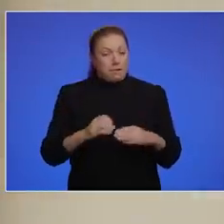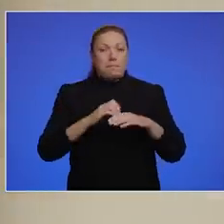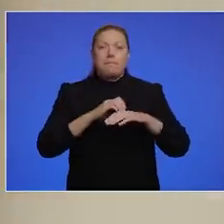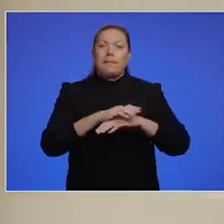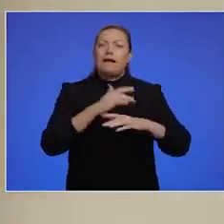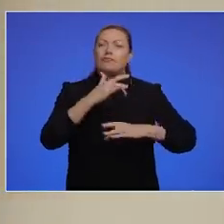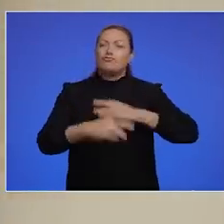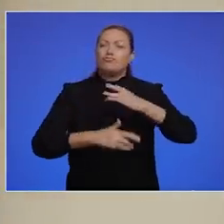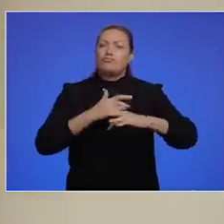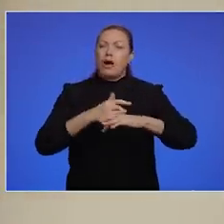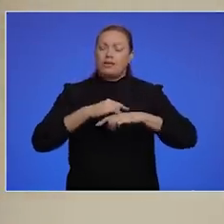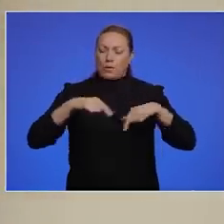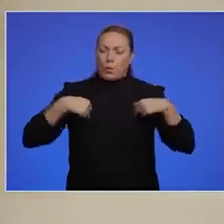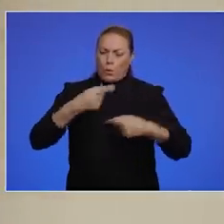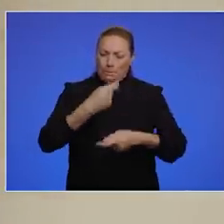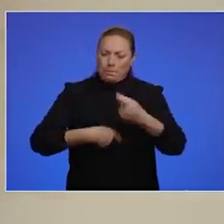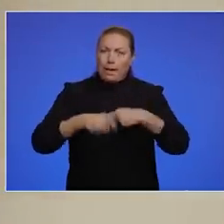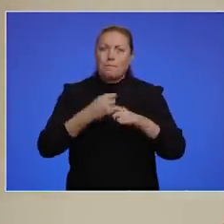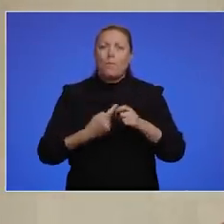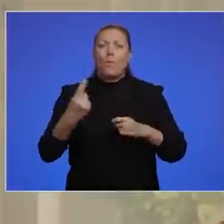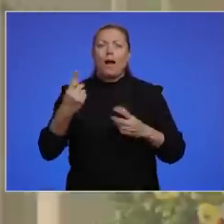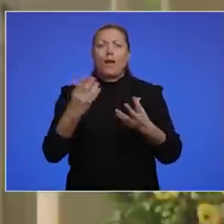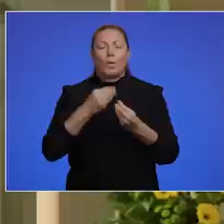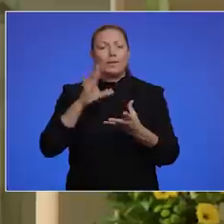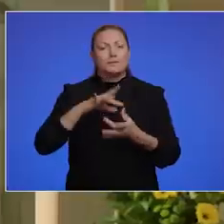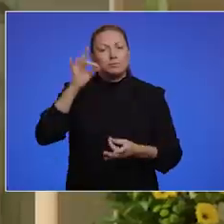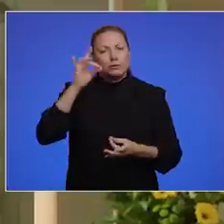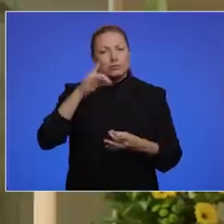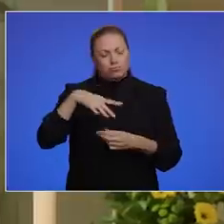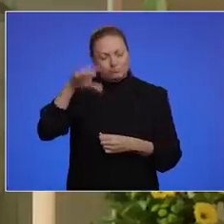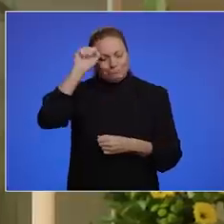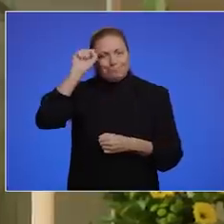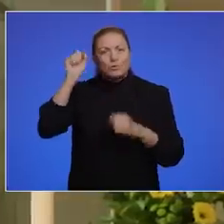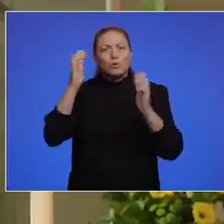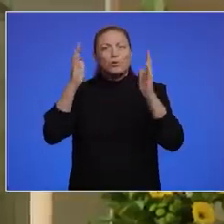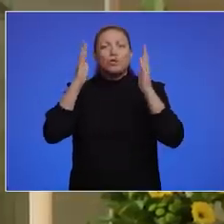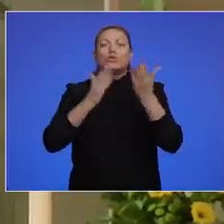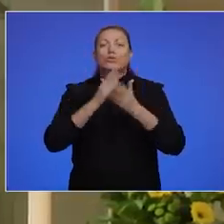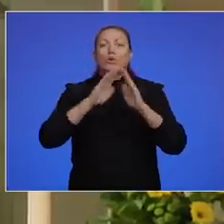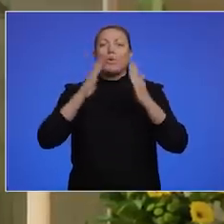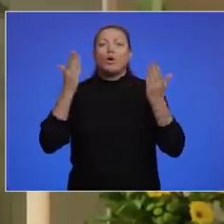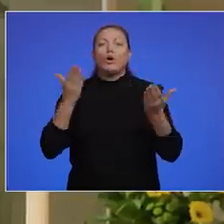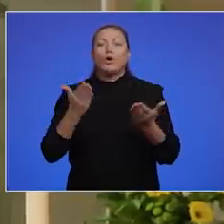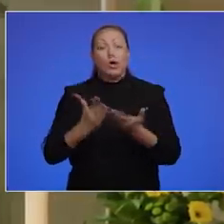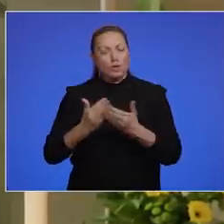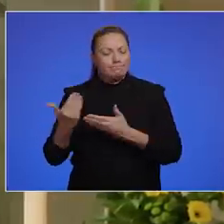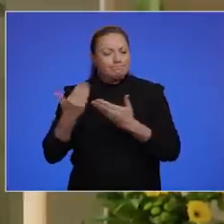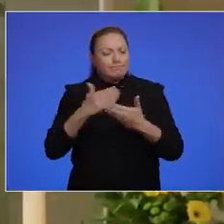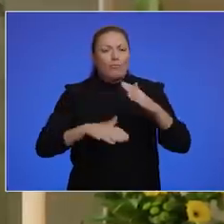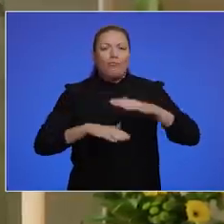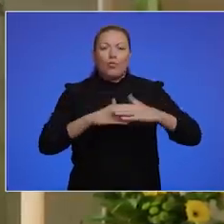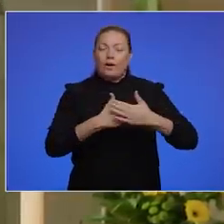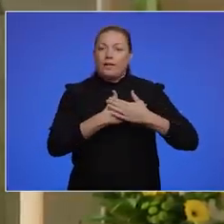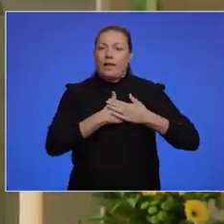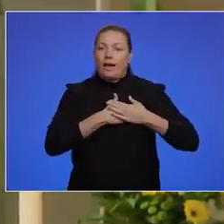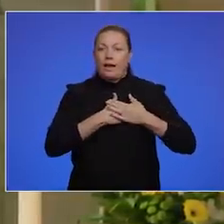Christ We may be gathered into one by the Holy Spirit Remember, Lord, your church spread throughout the world And bring her to the fullness